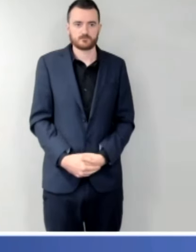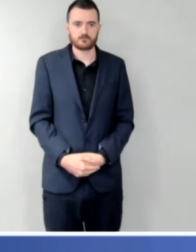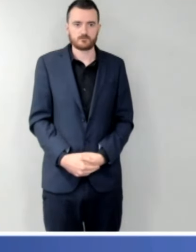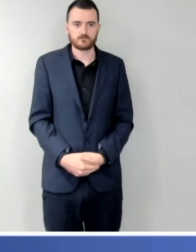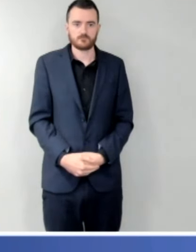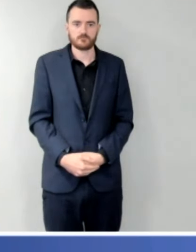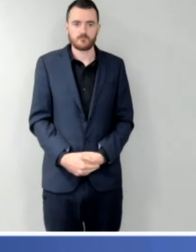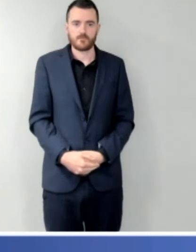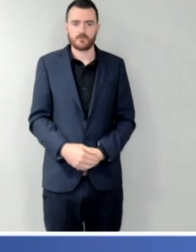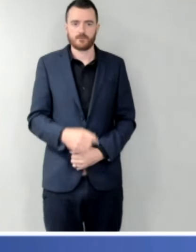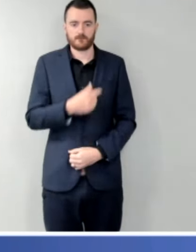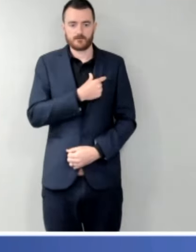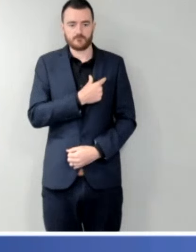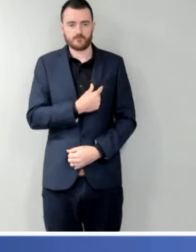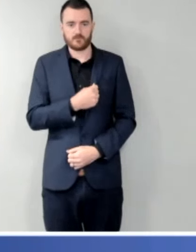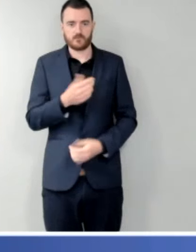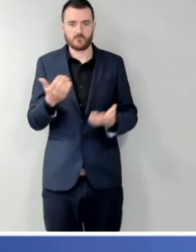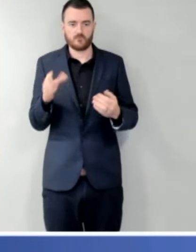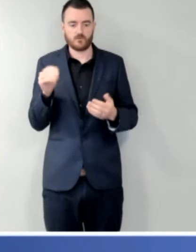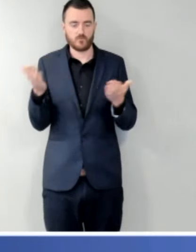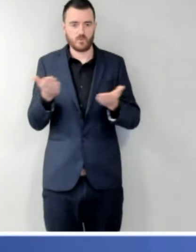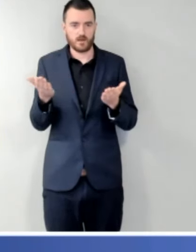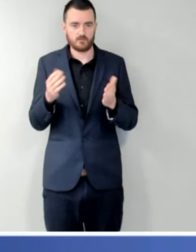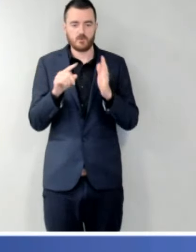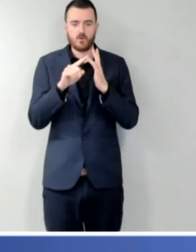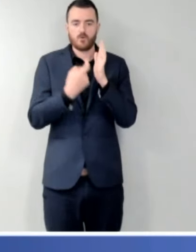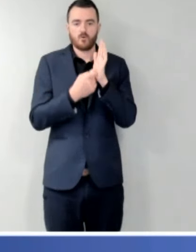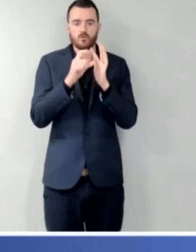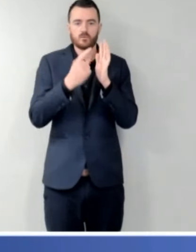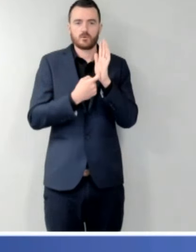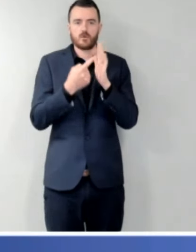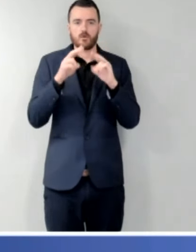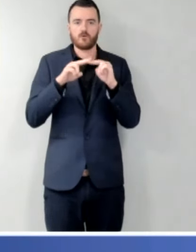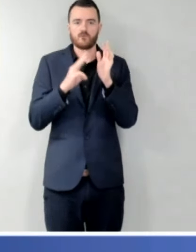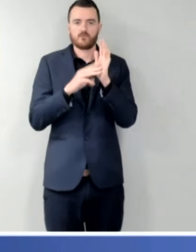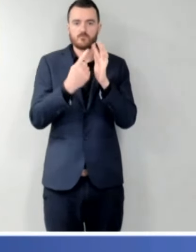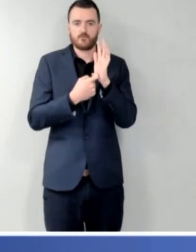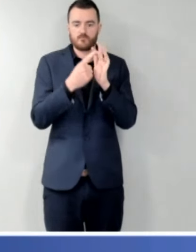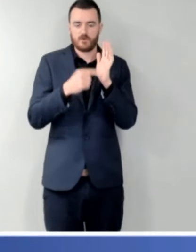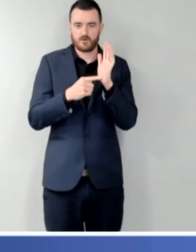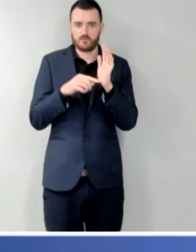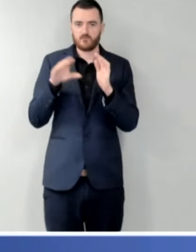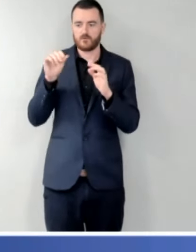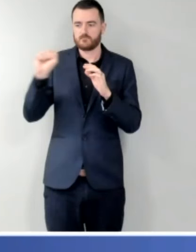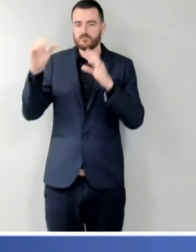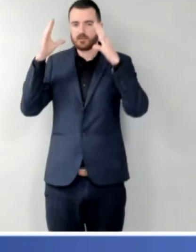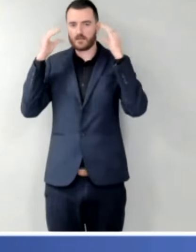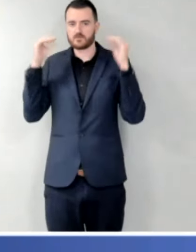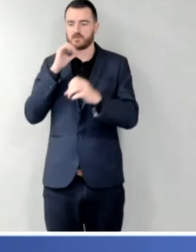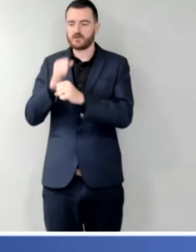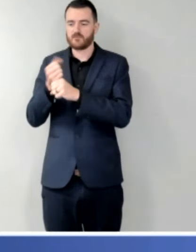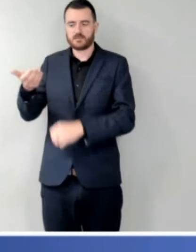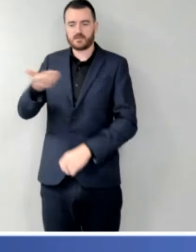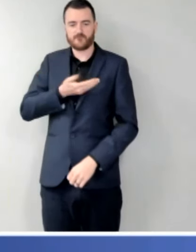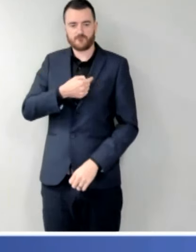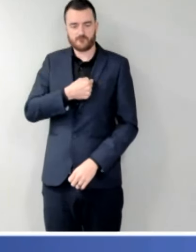This is an order of merit that was awarded to me by the Dutch government. I